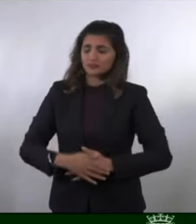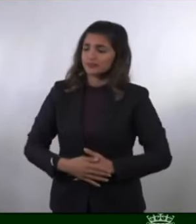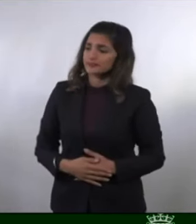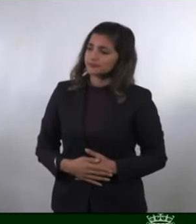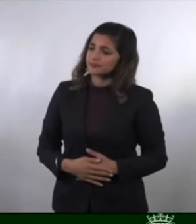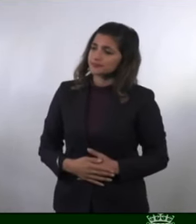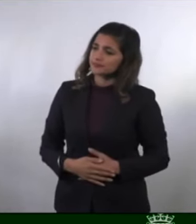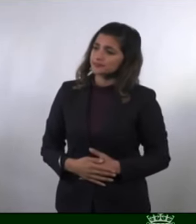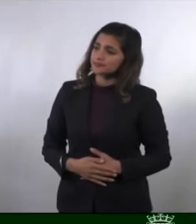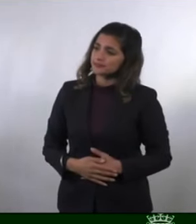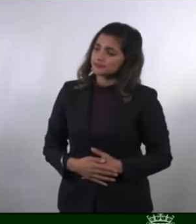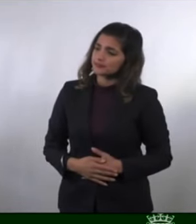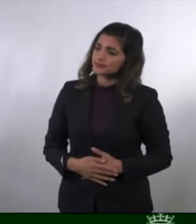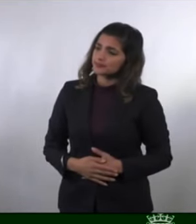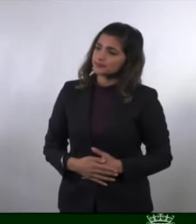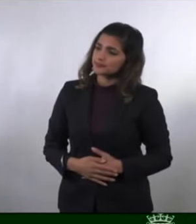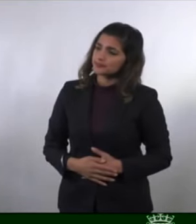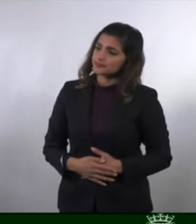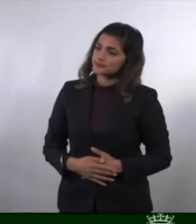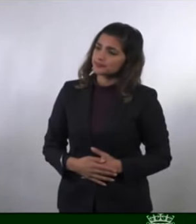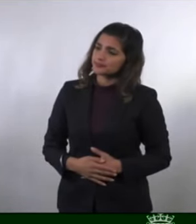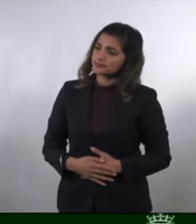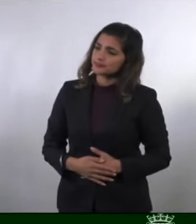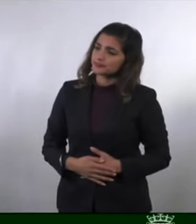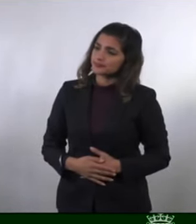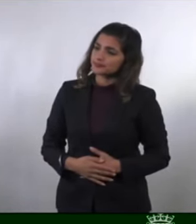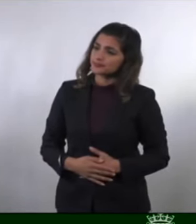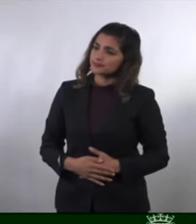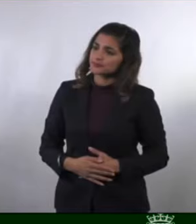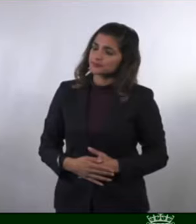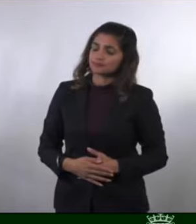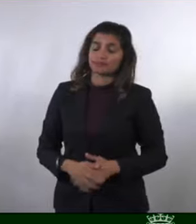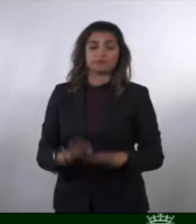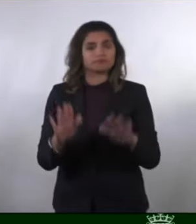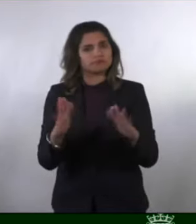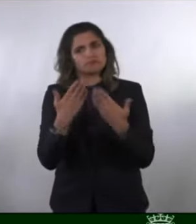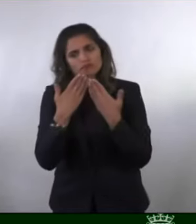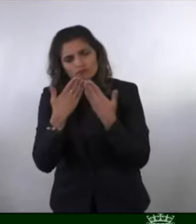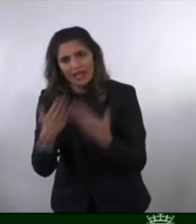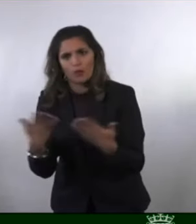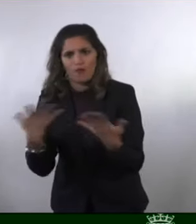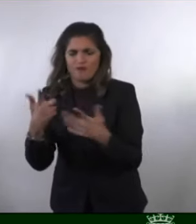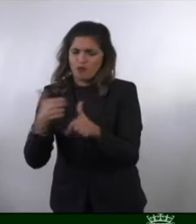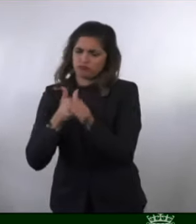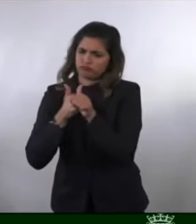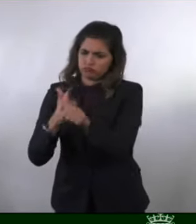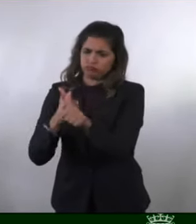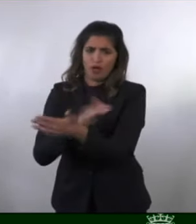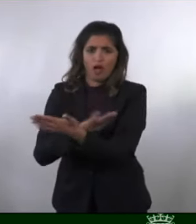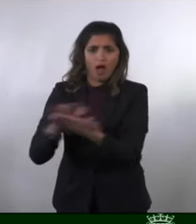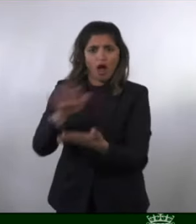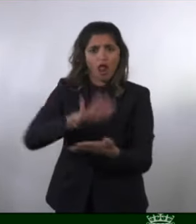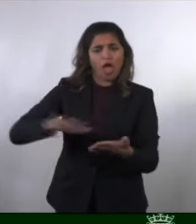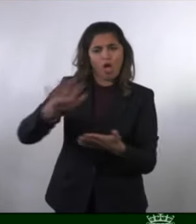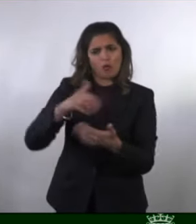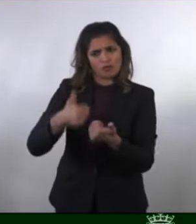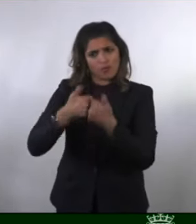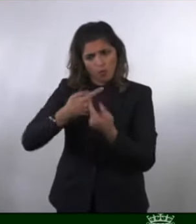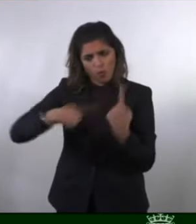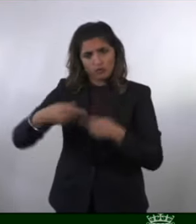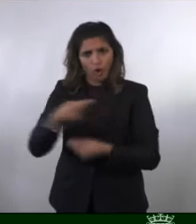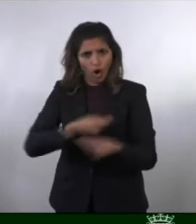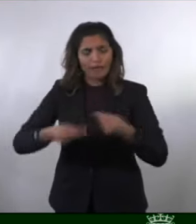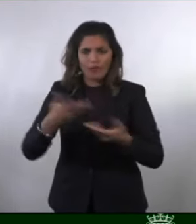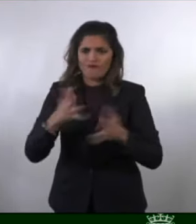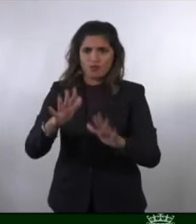Him for what he does to champion small businesses in Harlow. They're the backbone of our economy. The government, that's why the government has done everything we can